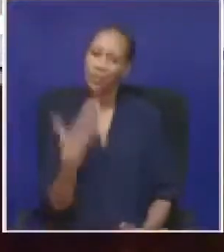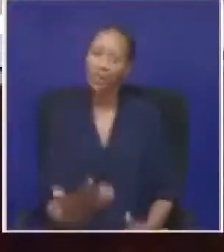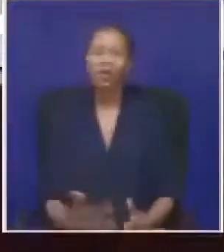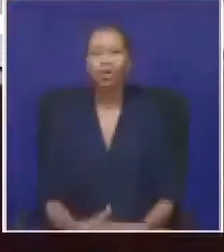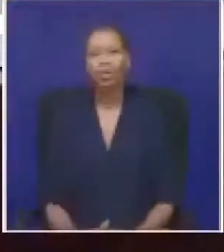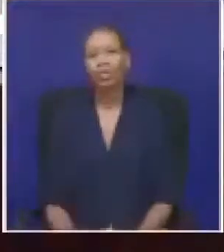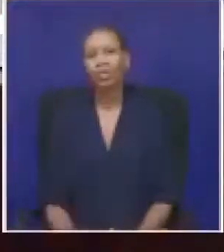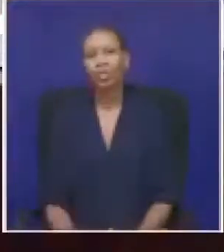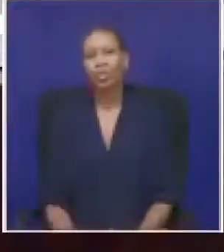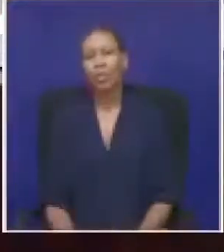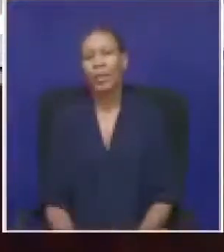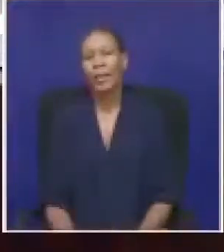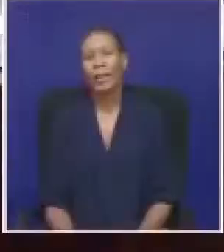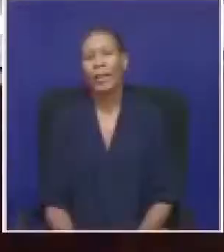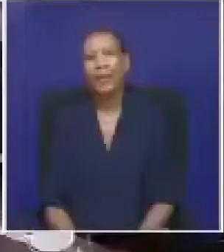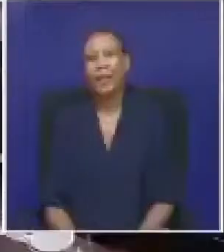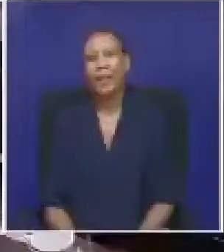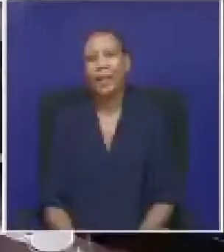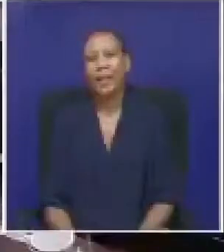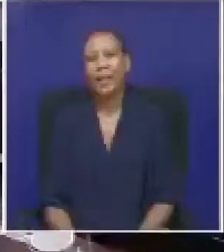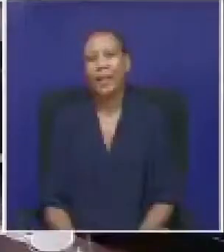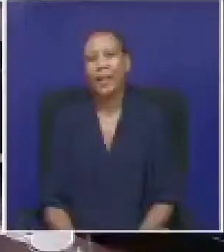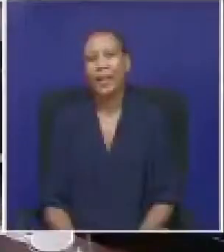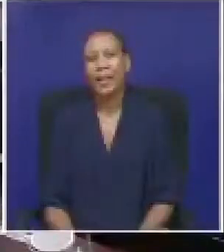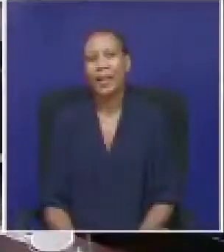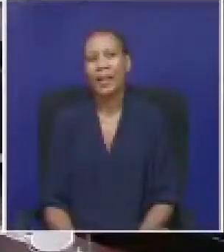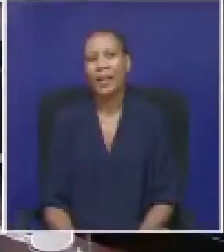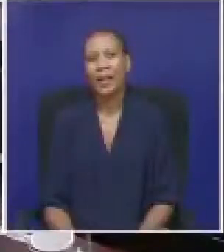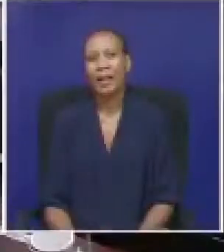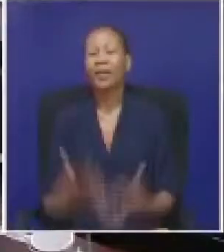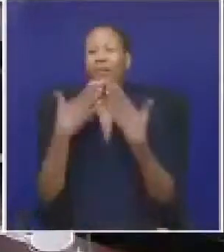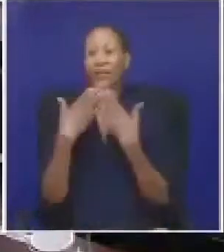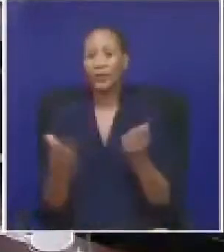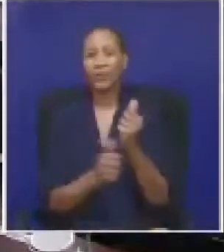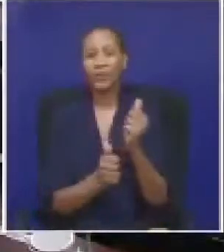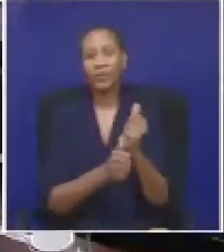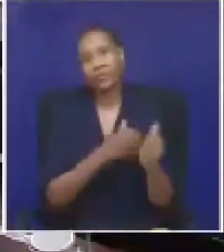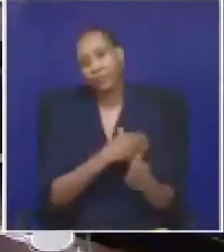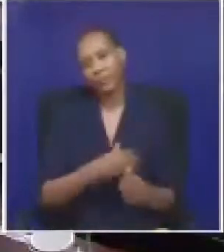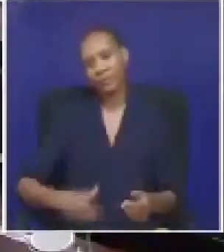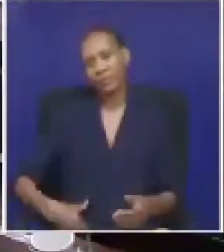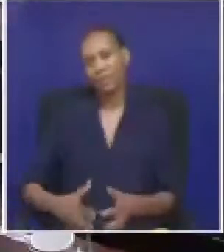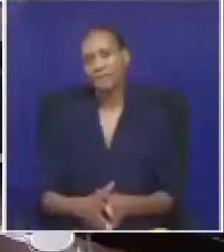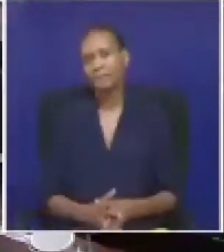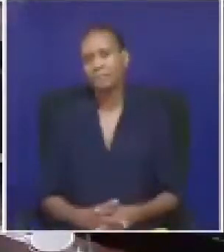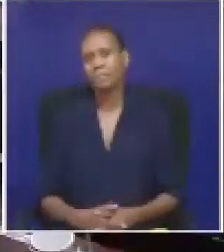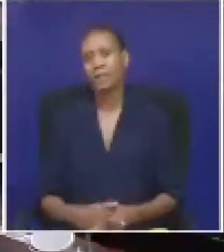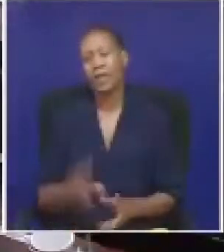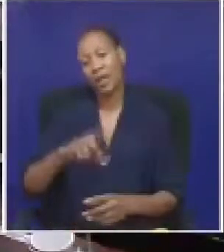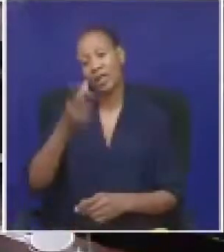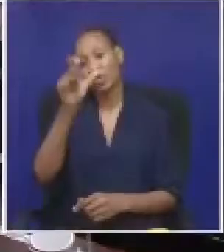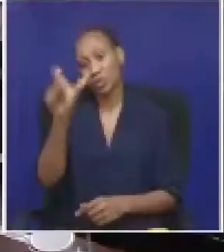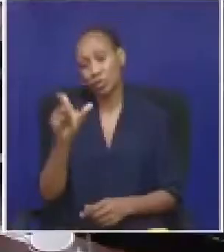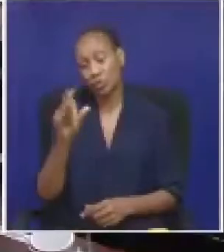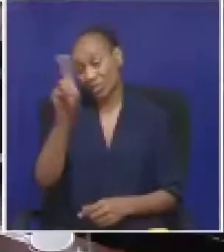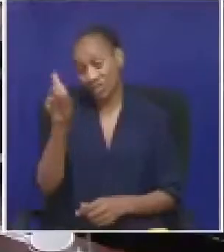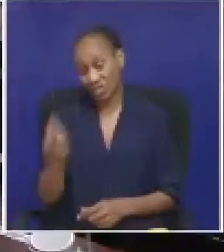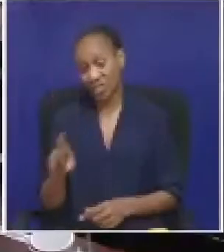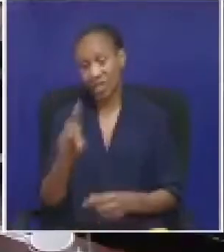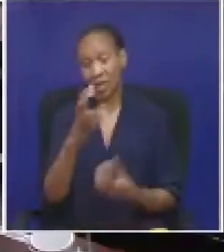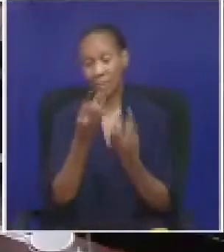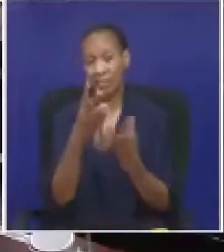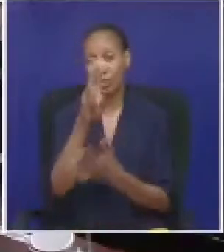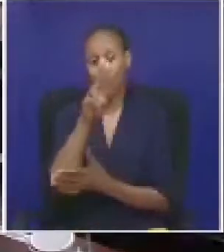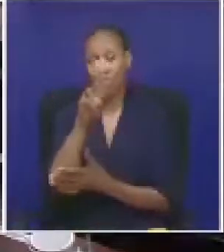much, Honorable Speaker. Thank you very much, Deputy President. We now move to the next question, question